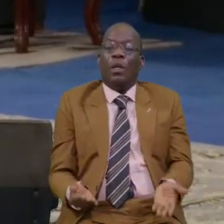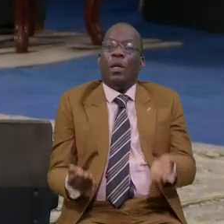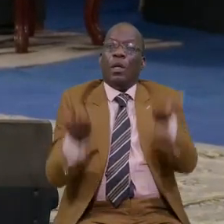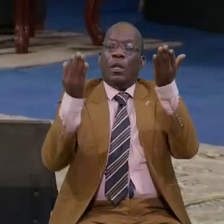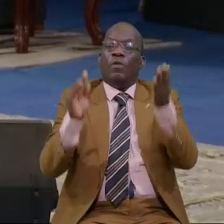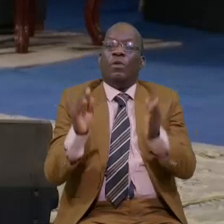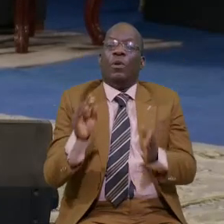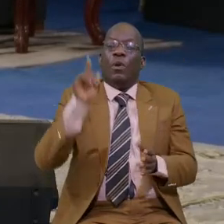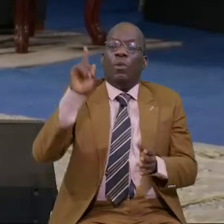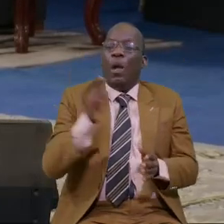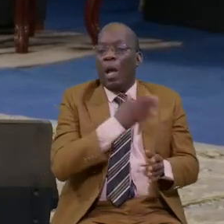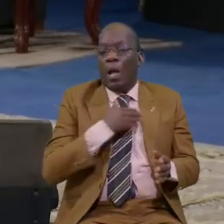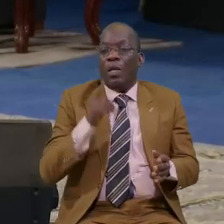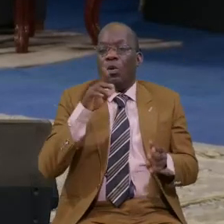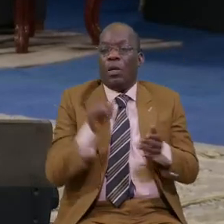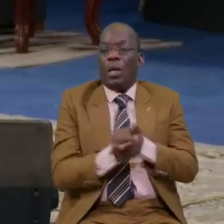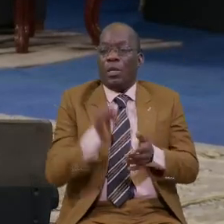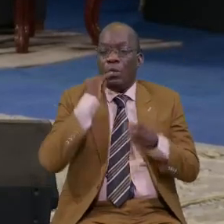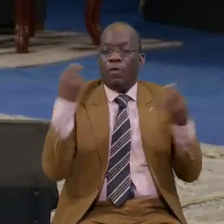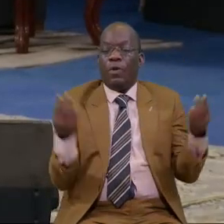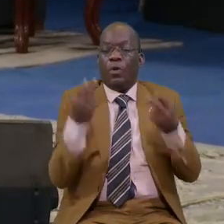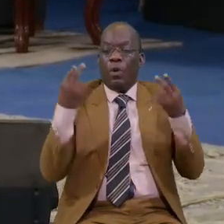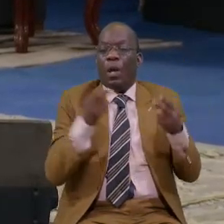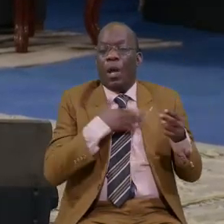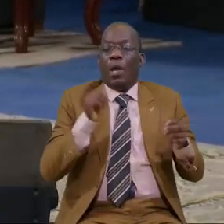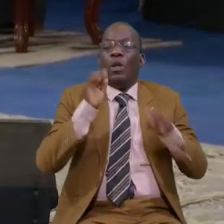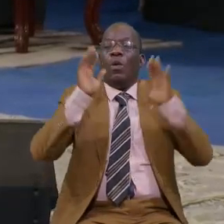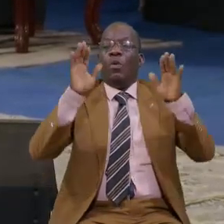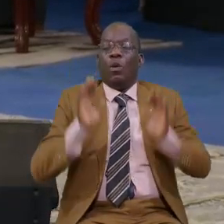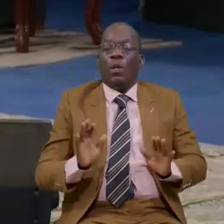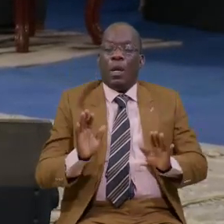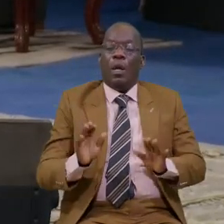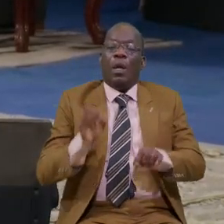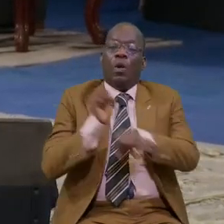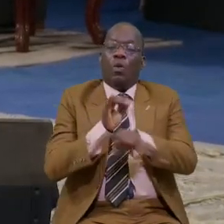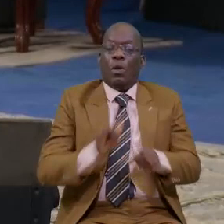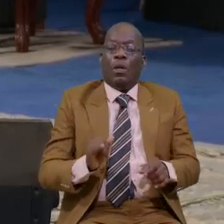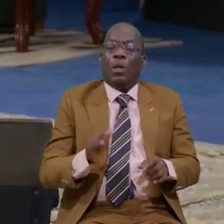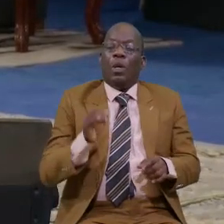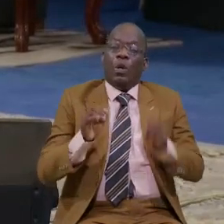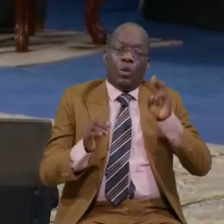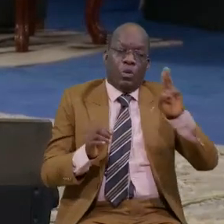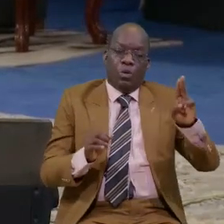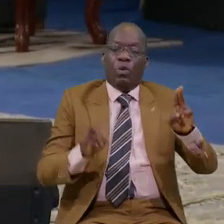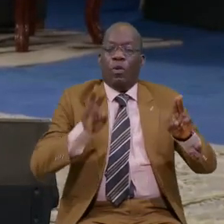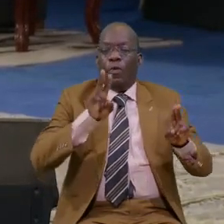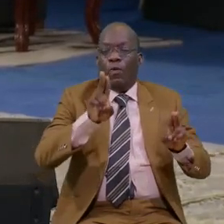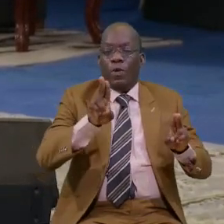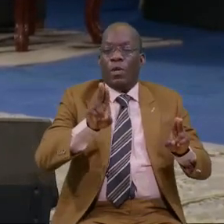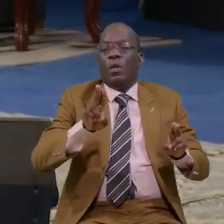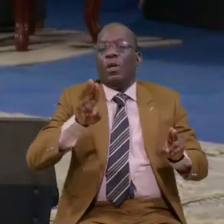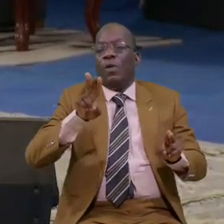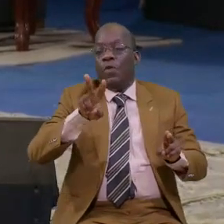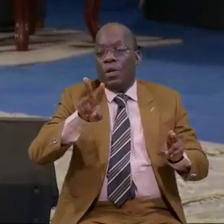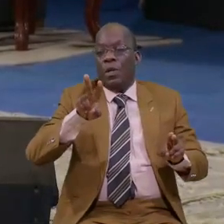worthy wonder worker. That's the U, the B, and the W. And as you complete